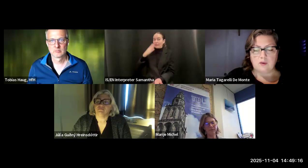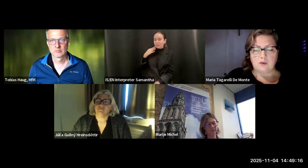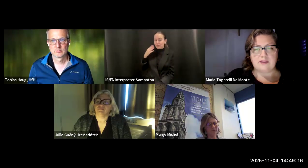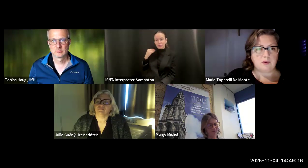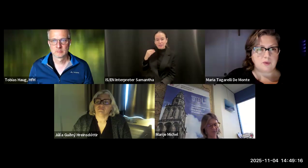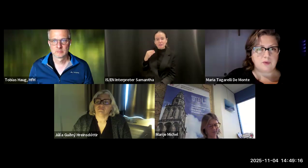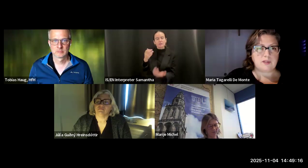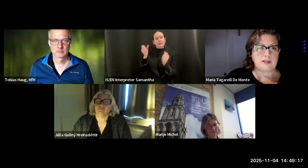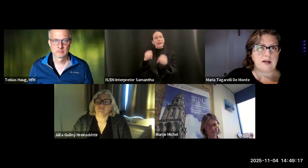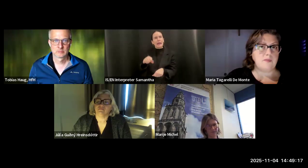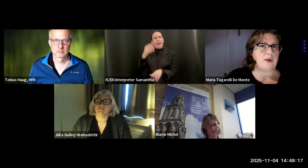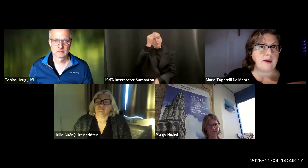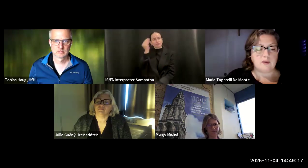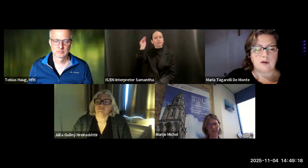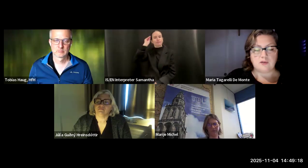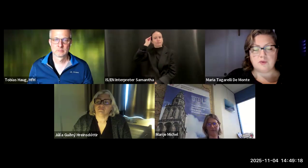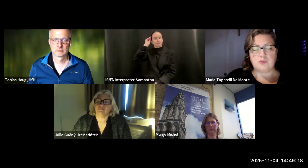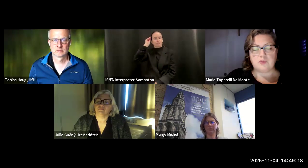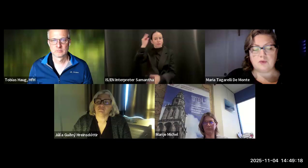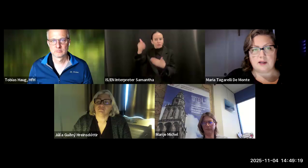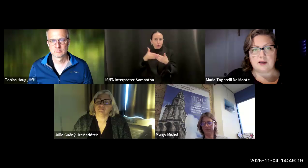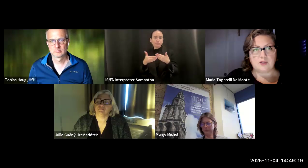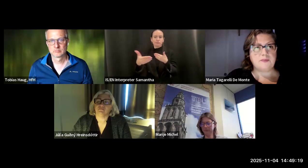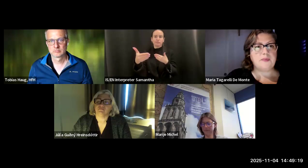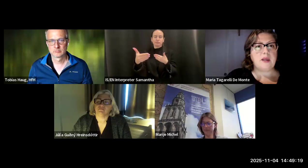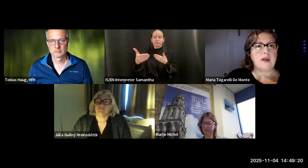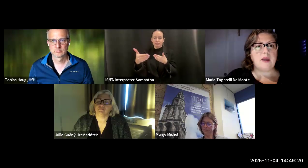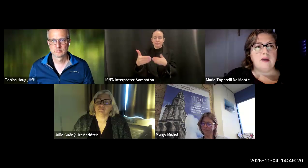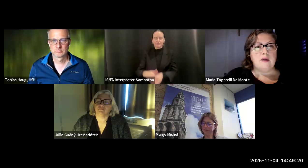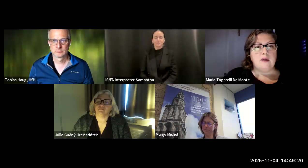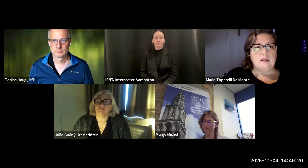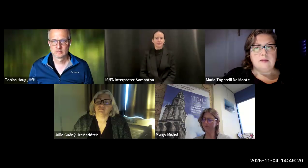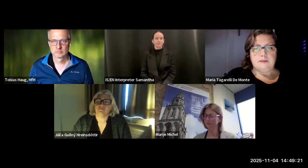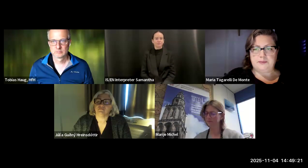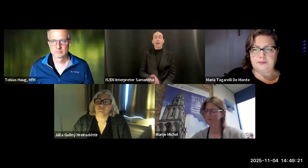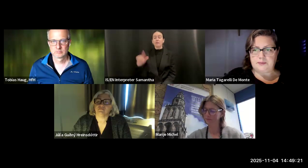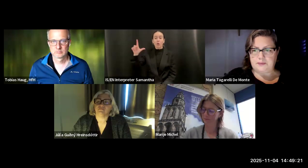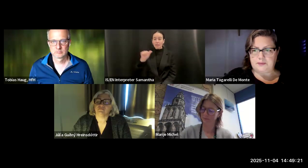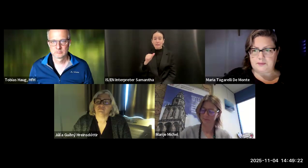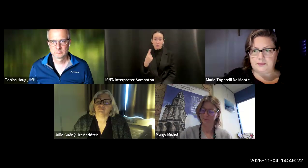take home as general rules that are applicable also to other sign languages.